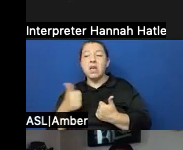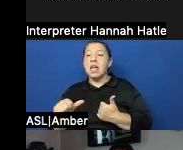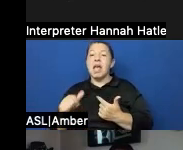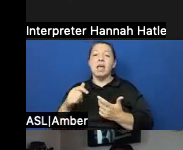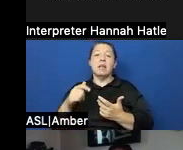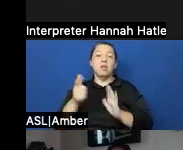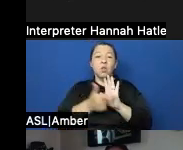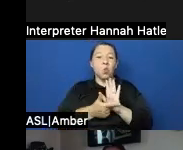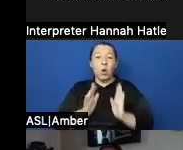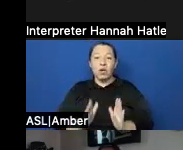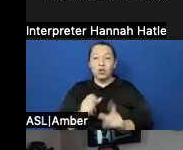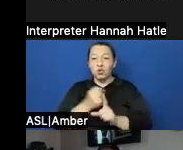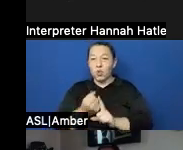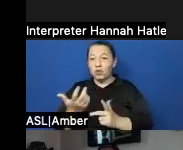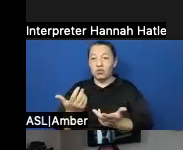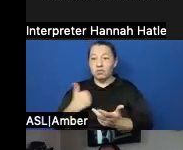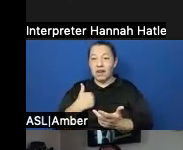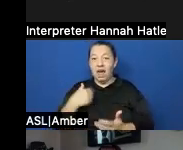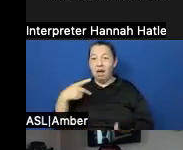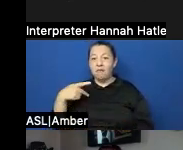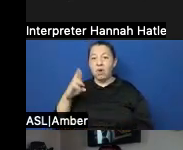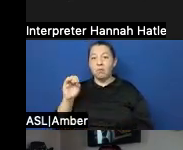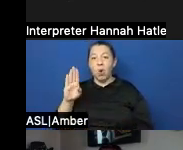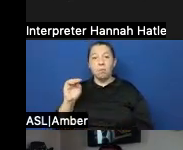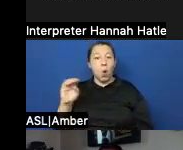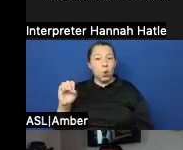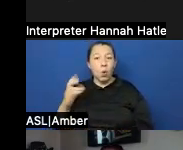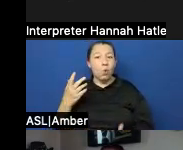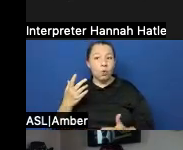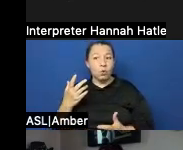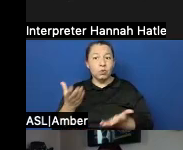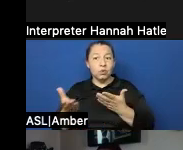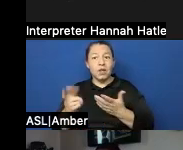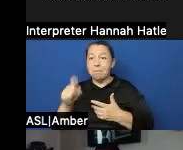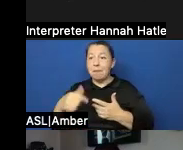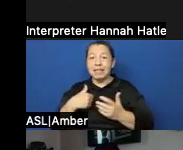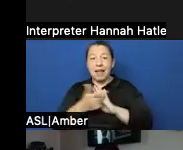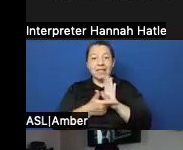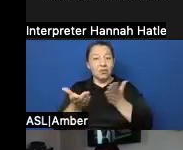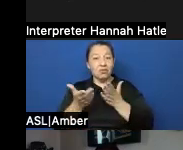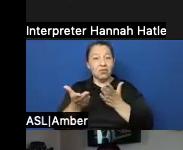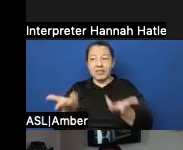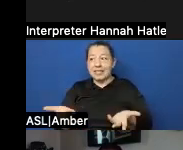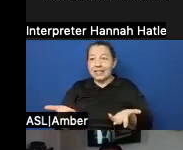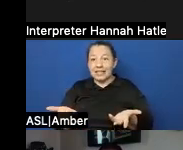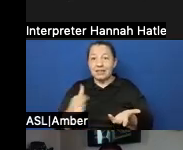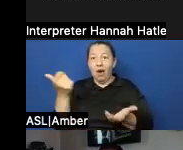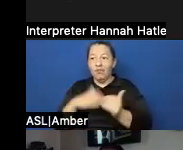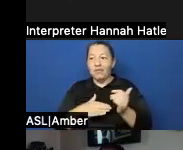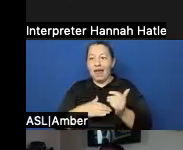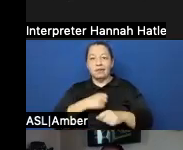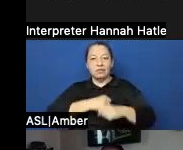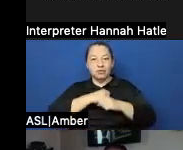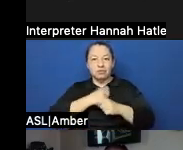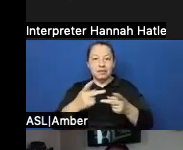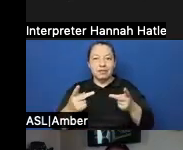pipe dream, but we have to have legal services just beside the shelter and housing